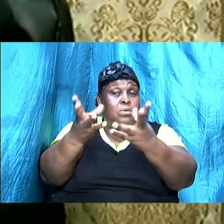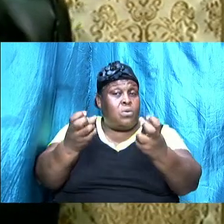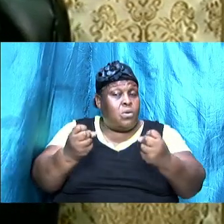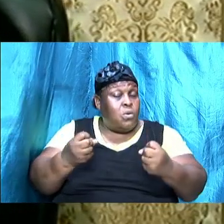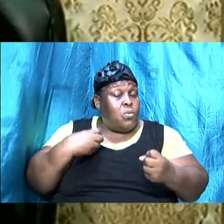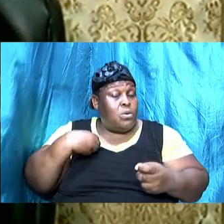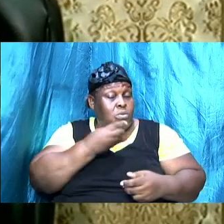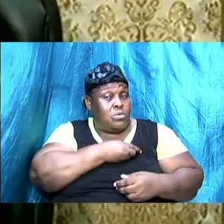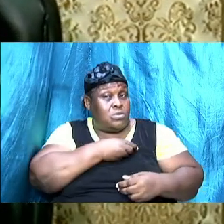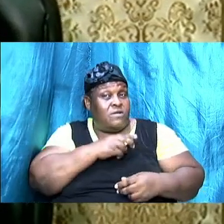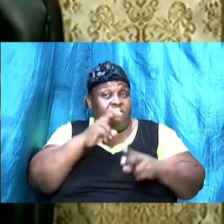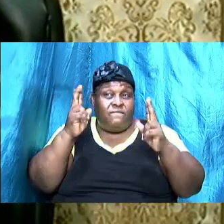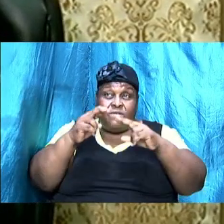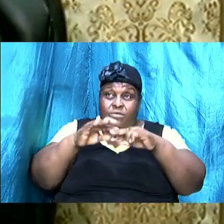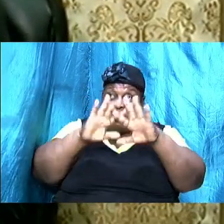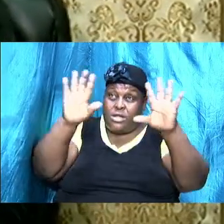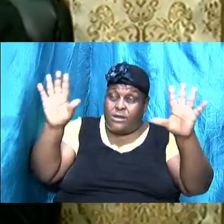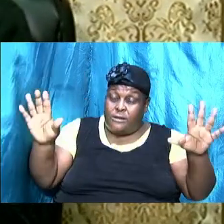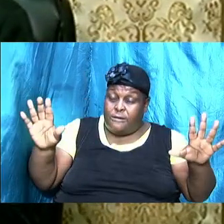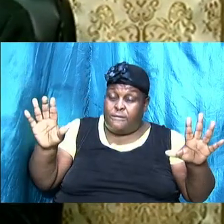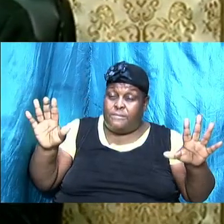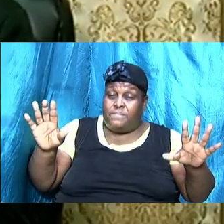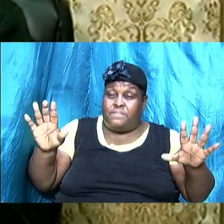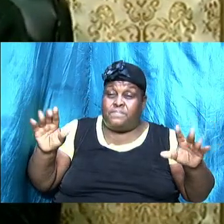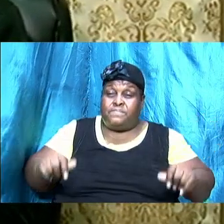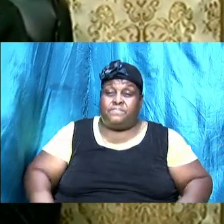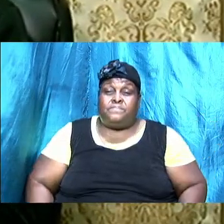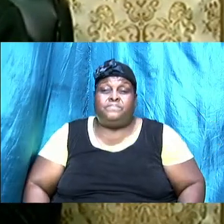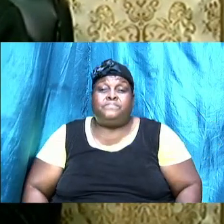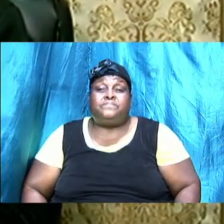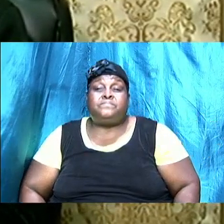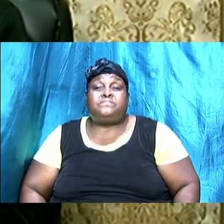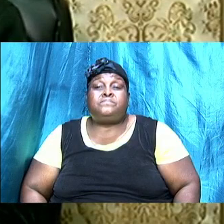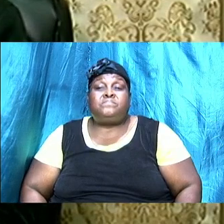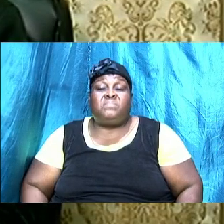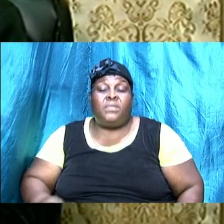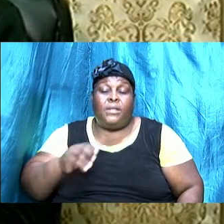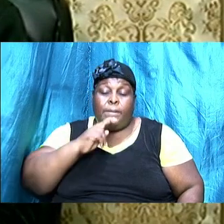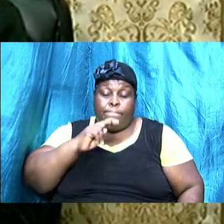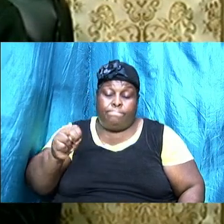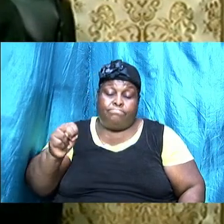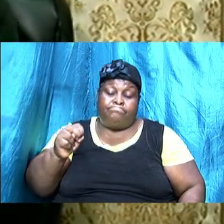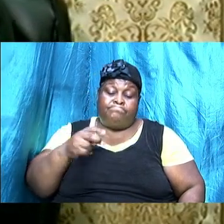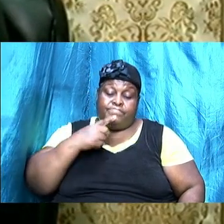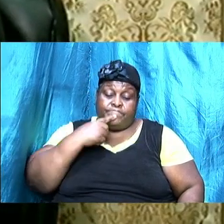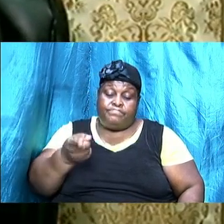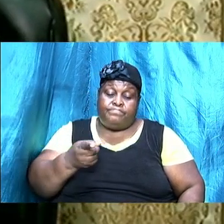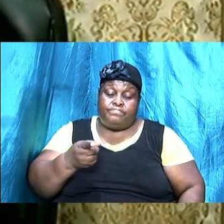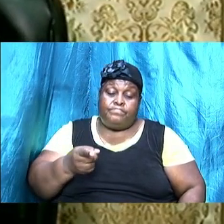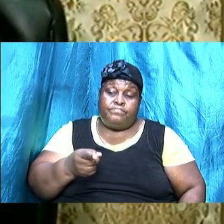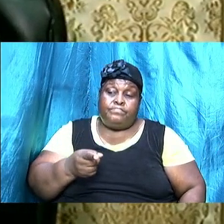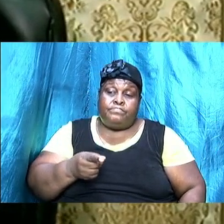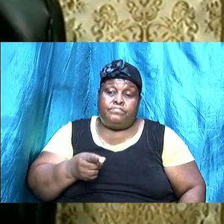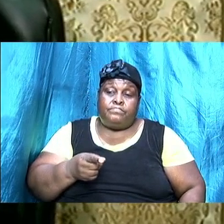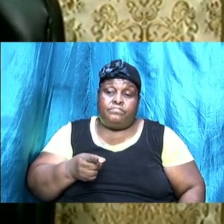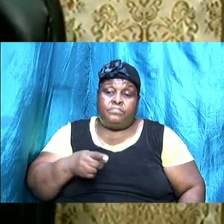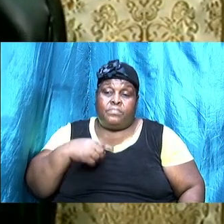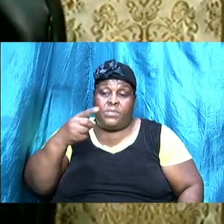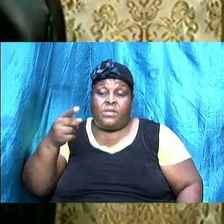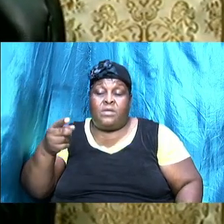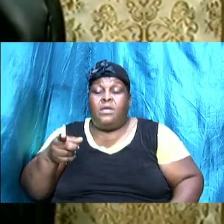that. I wanted us to know that. That being said, and I think we have gone an hour into my